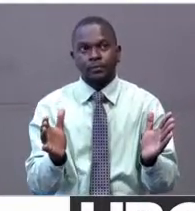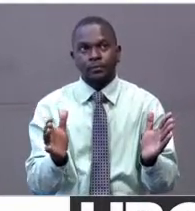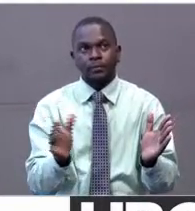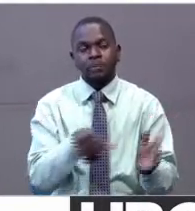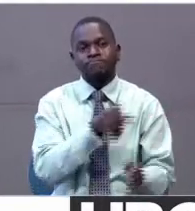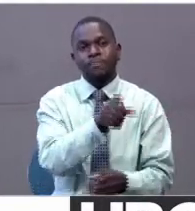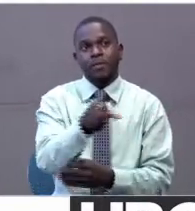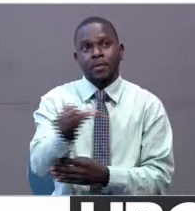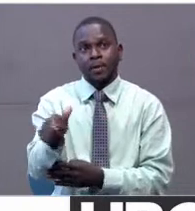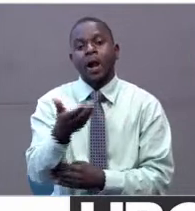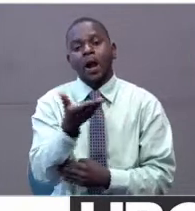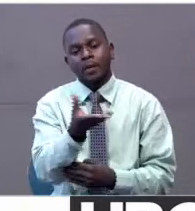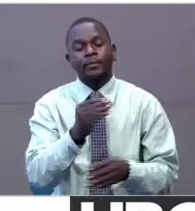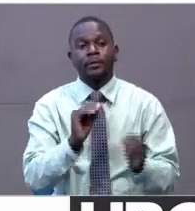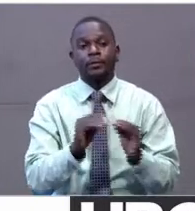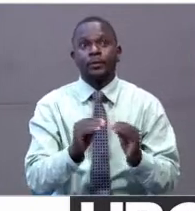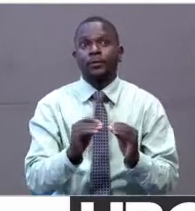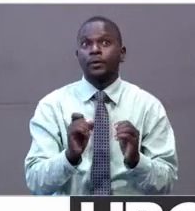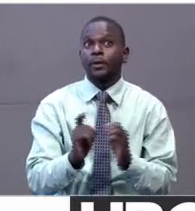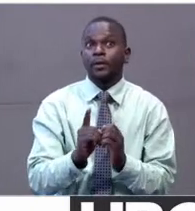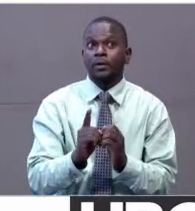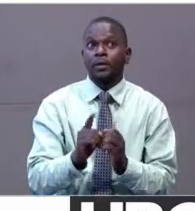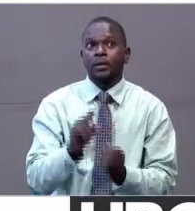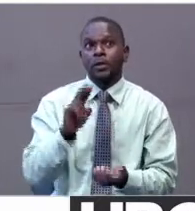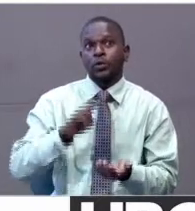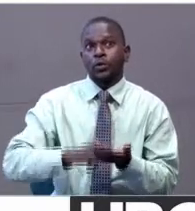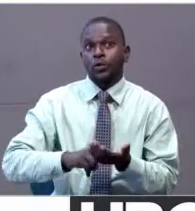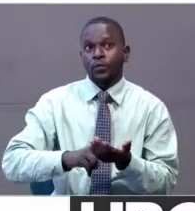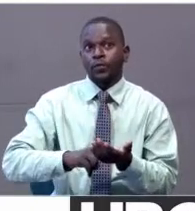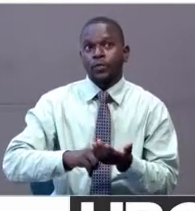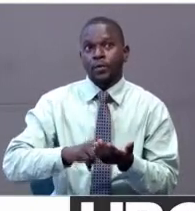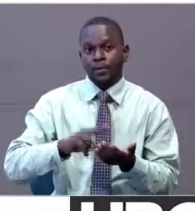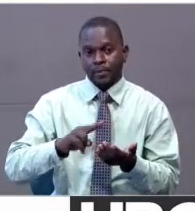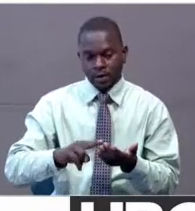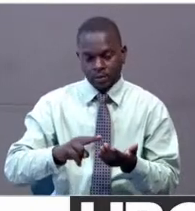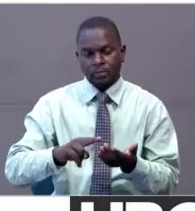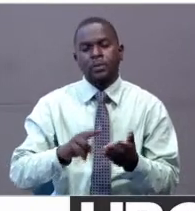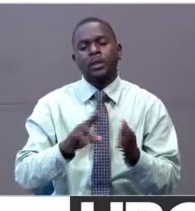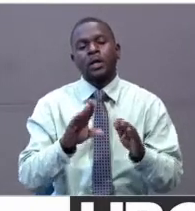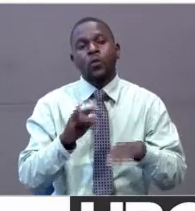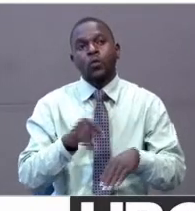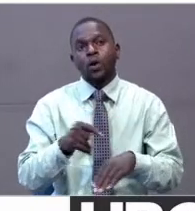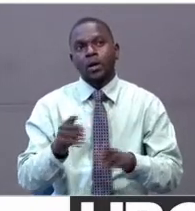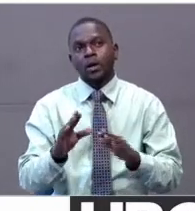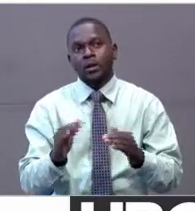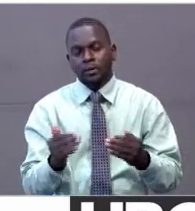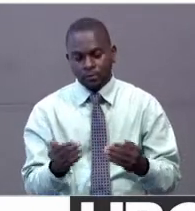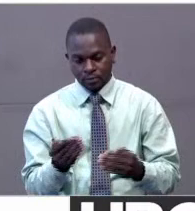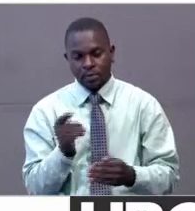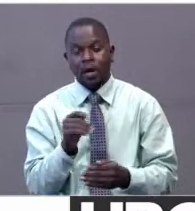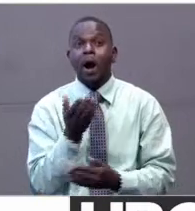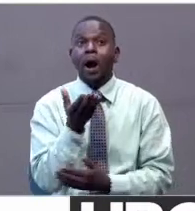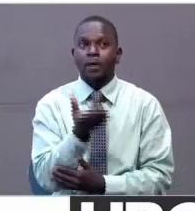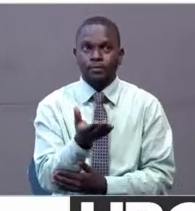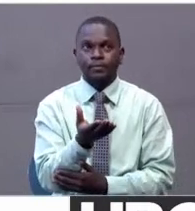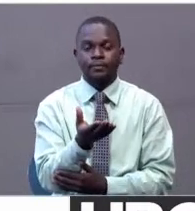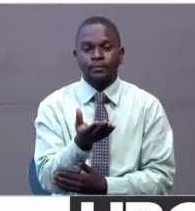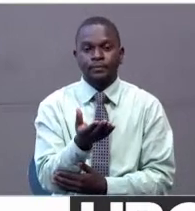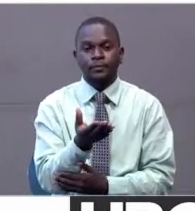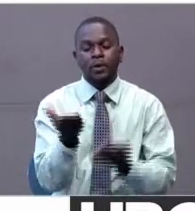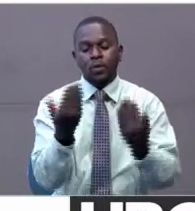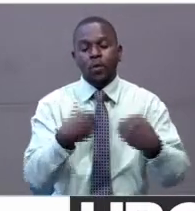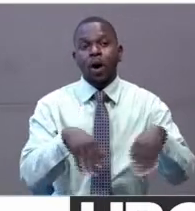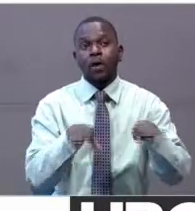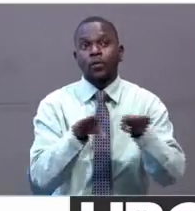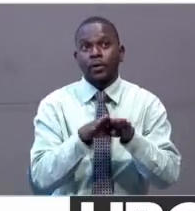of us that were in the meeting on the 11th of November, and that's when we shall have to